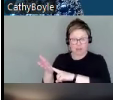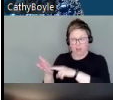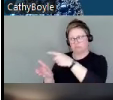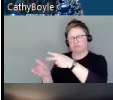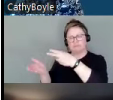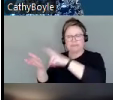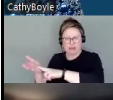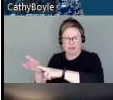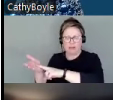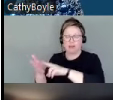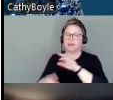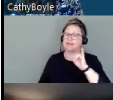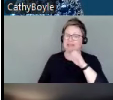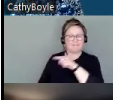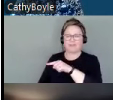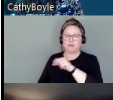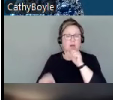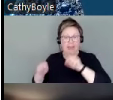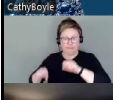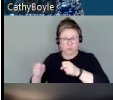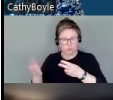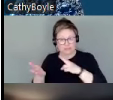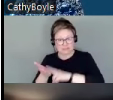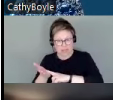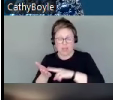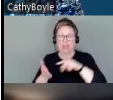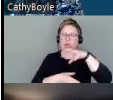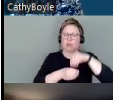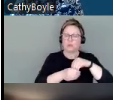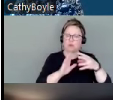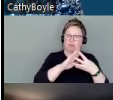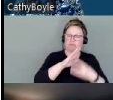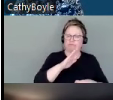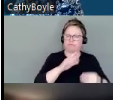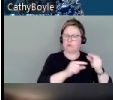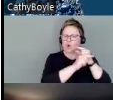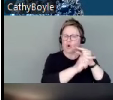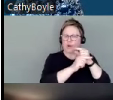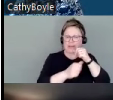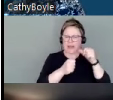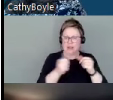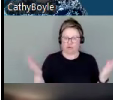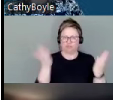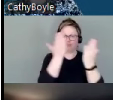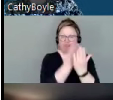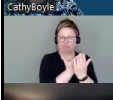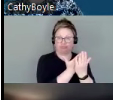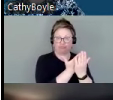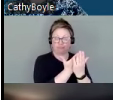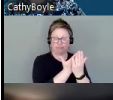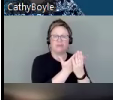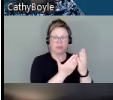should include a copy of the guardianship letter. And all correspondence should be mailed certified mail, return receipt